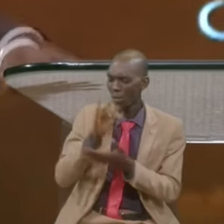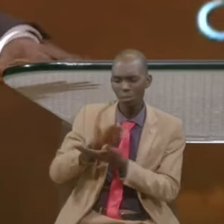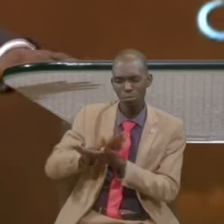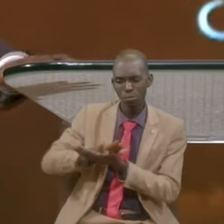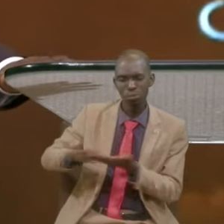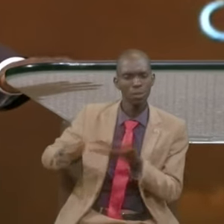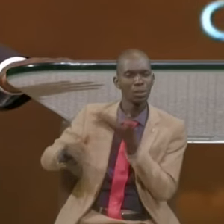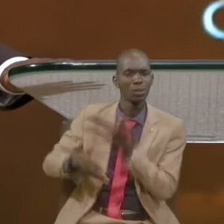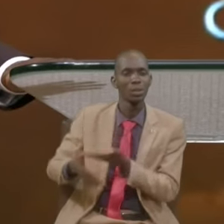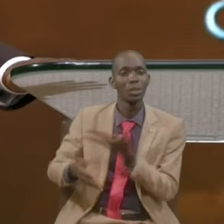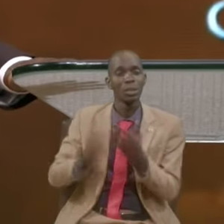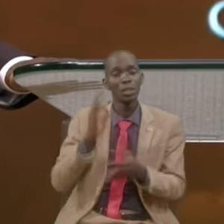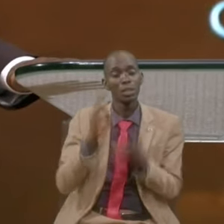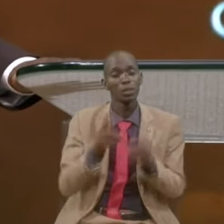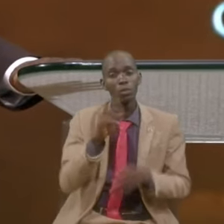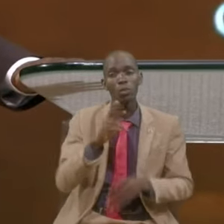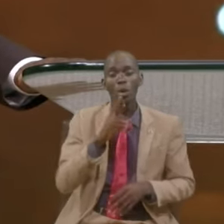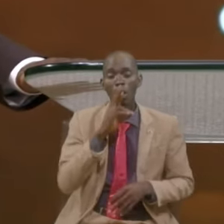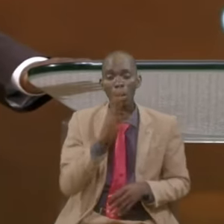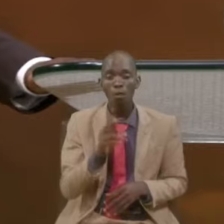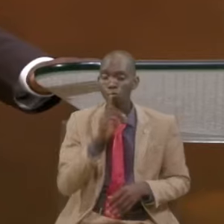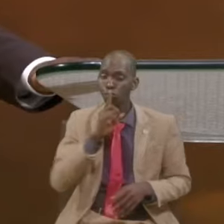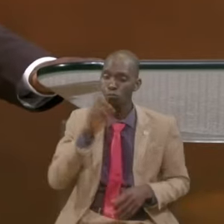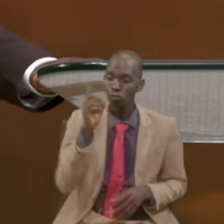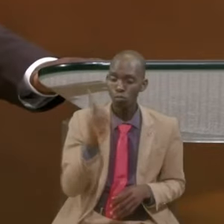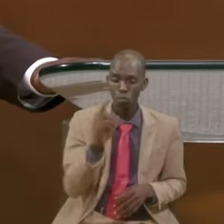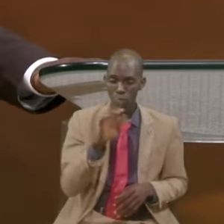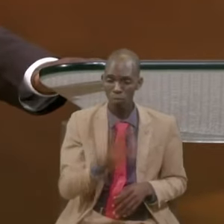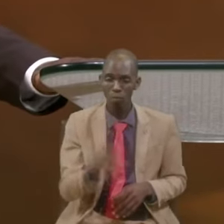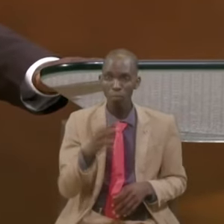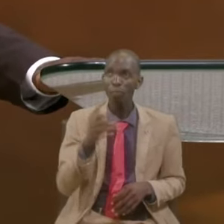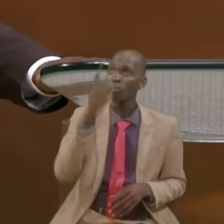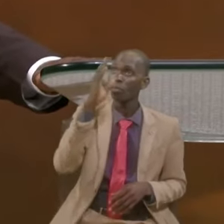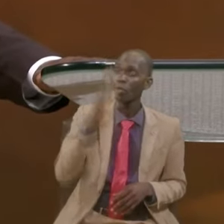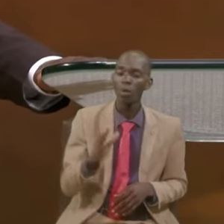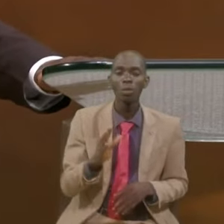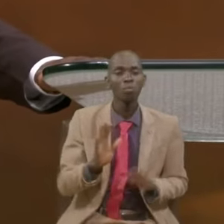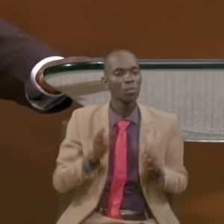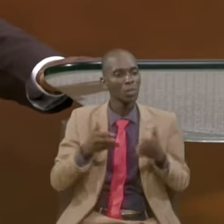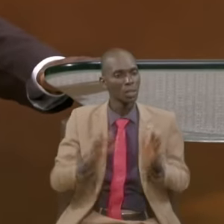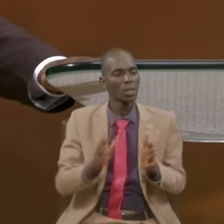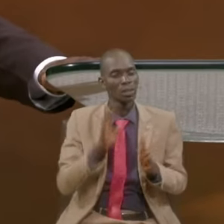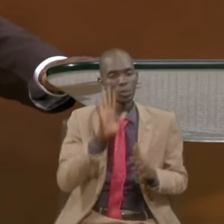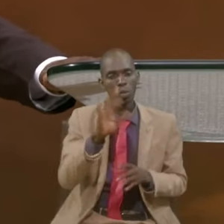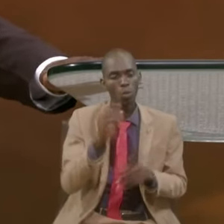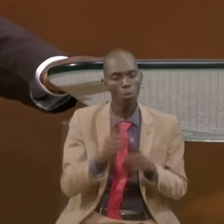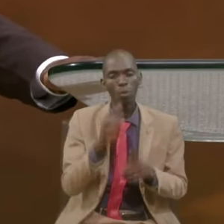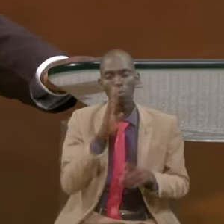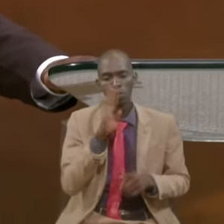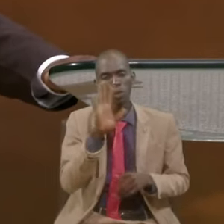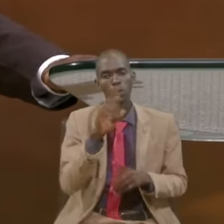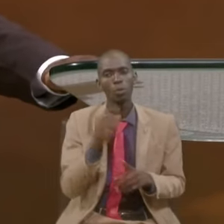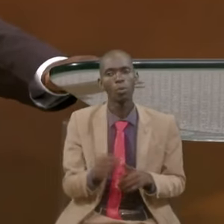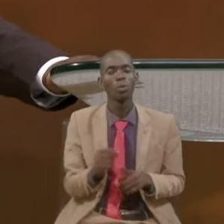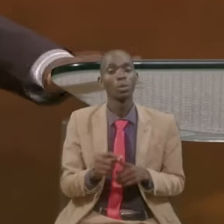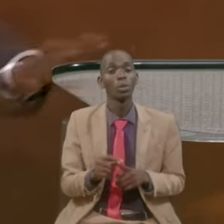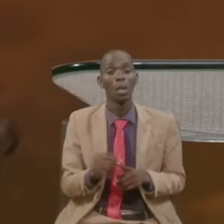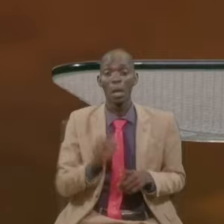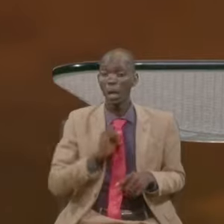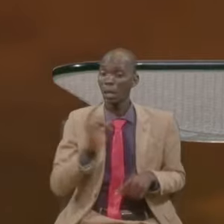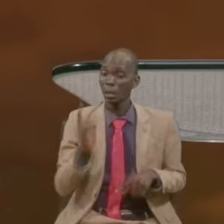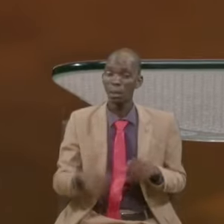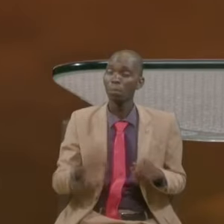just affirm your word. I'm a child of God, I won't tell you a lie. This is what actually